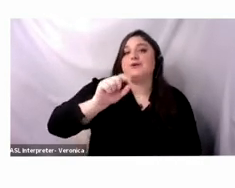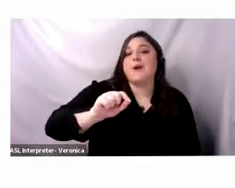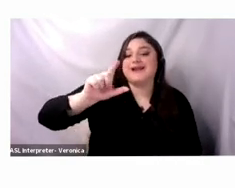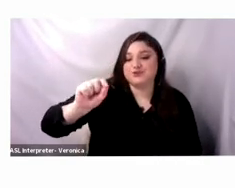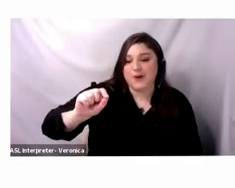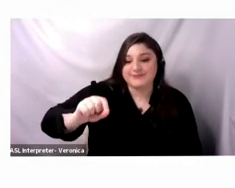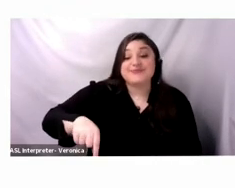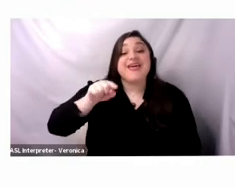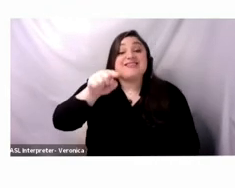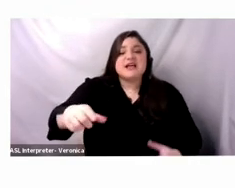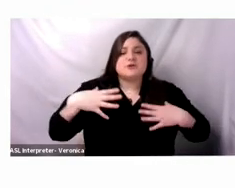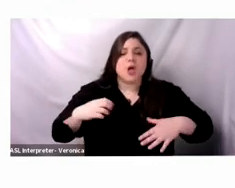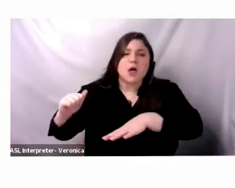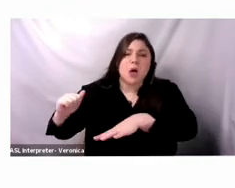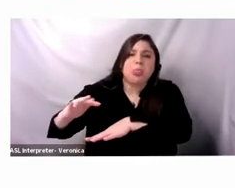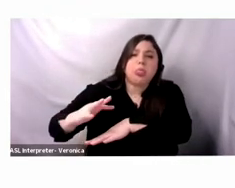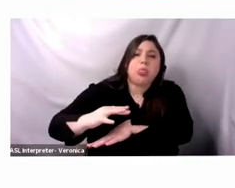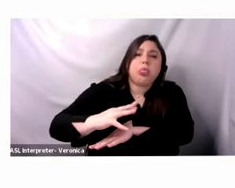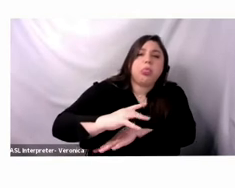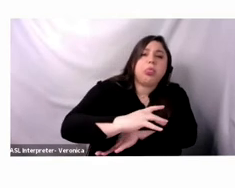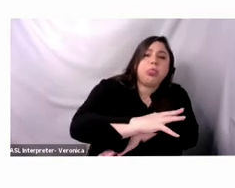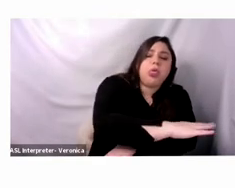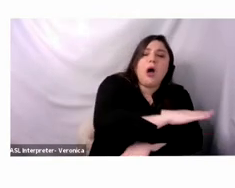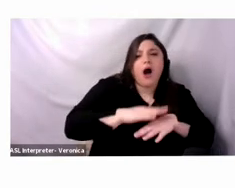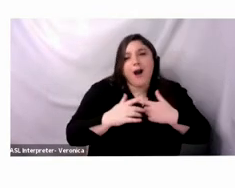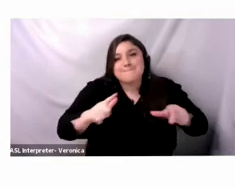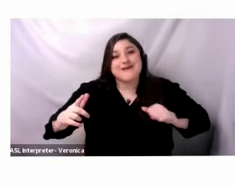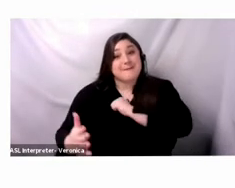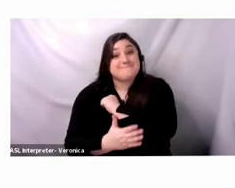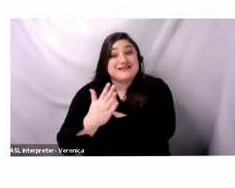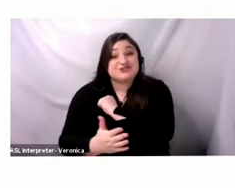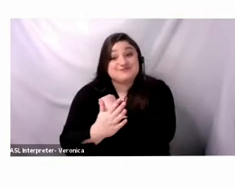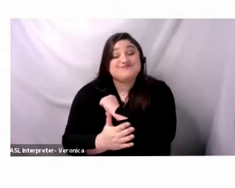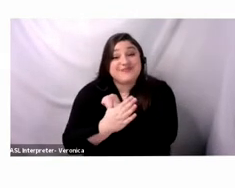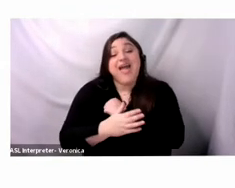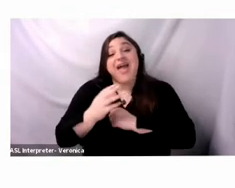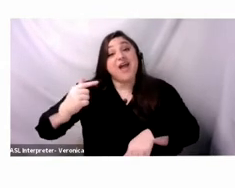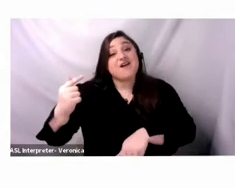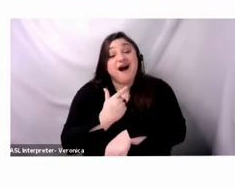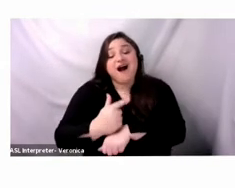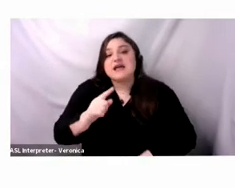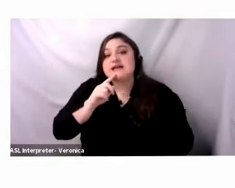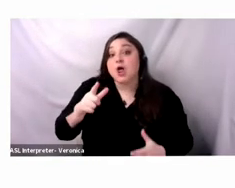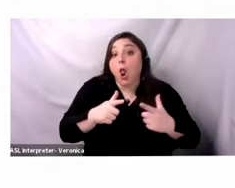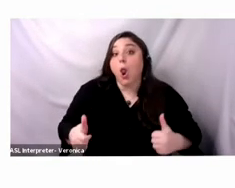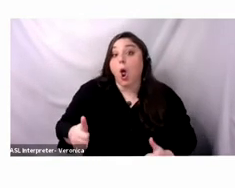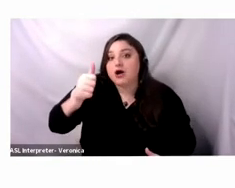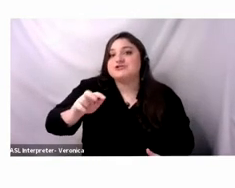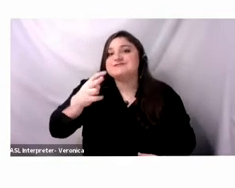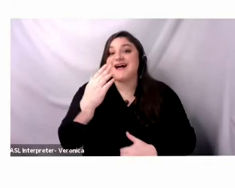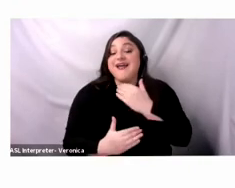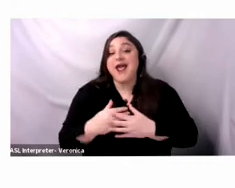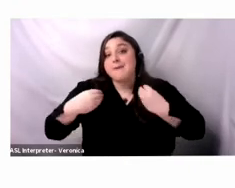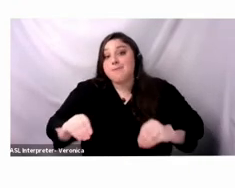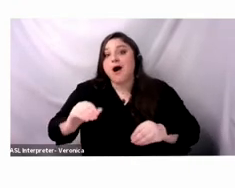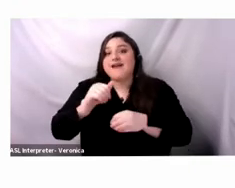central beaches. Kontamanta Market in Accra, Ghana is the largest secondhand clothing market in West Africa and probably the largest in the